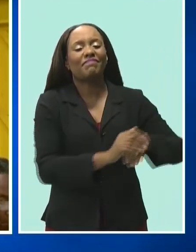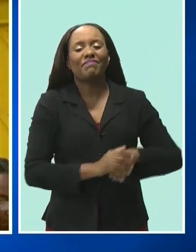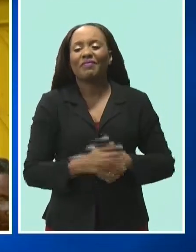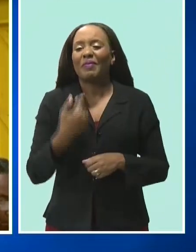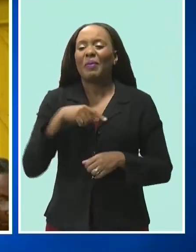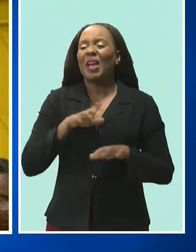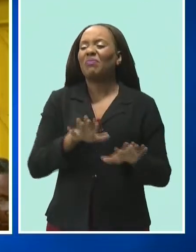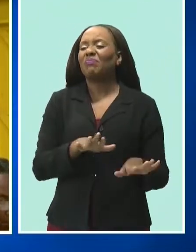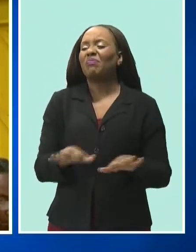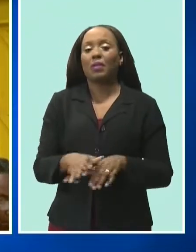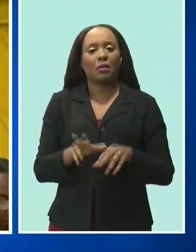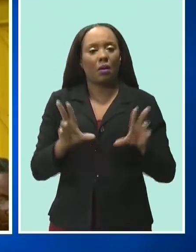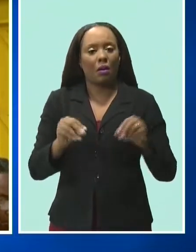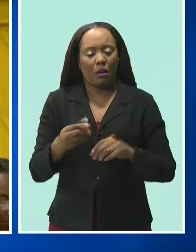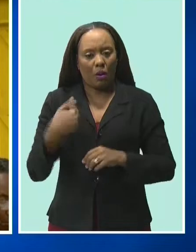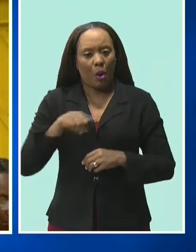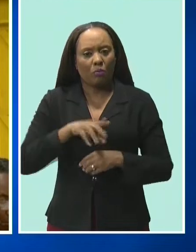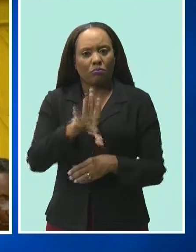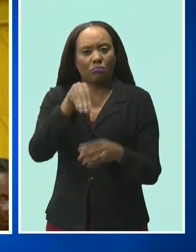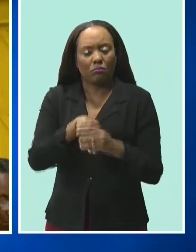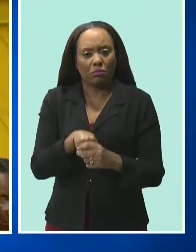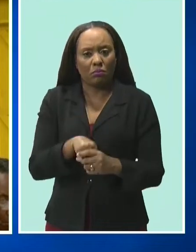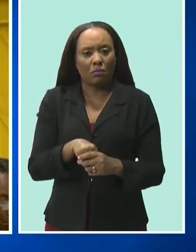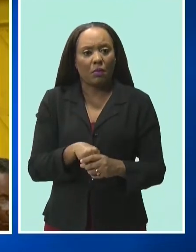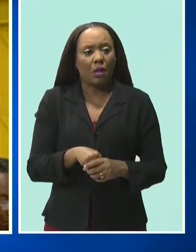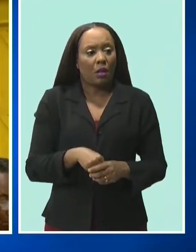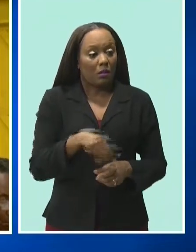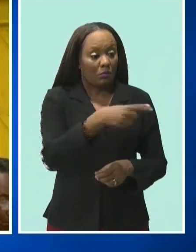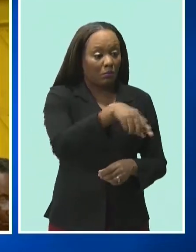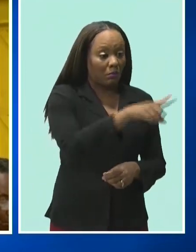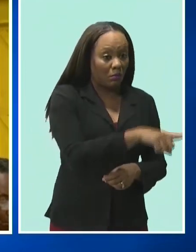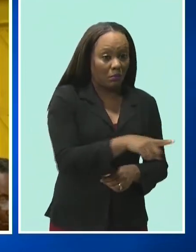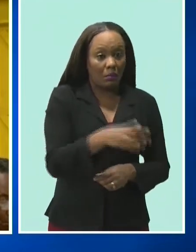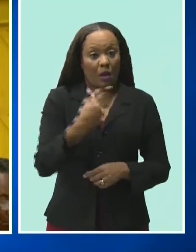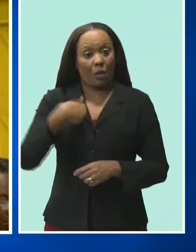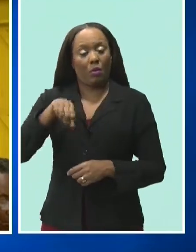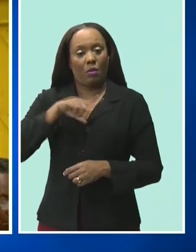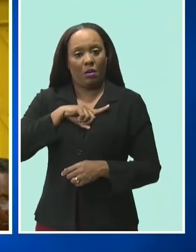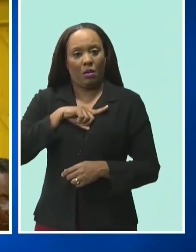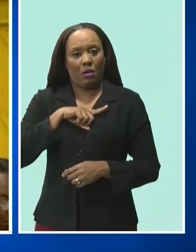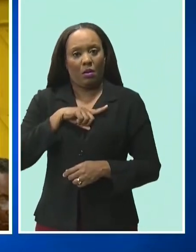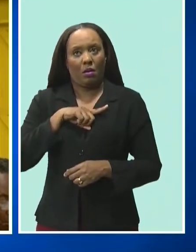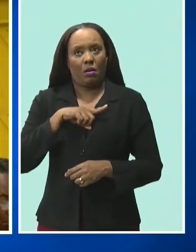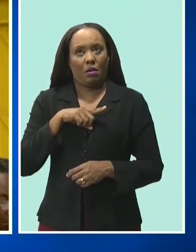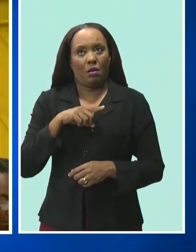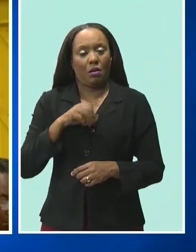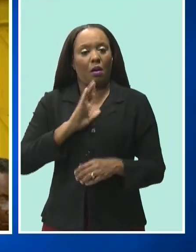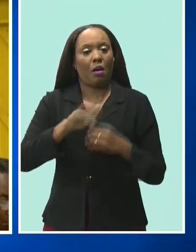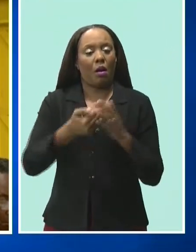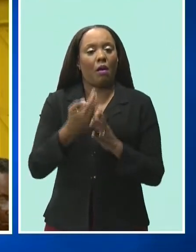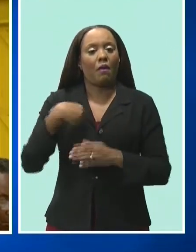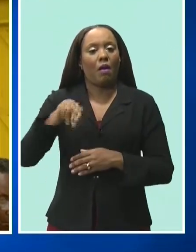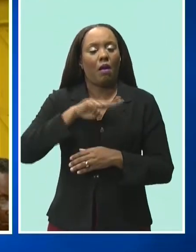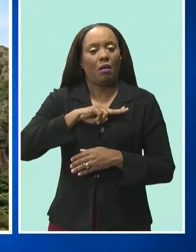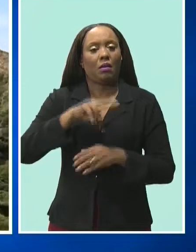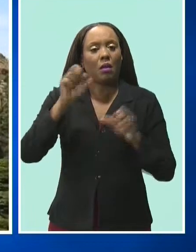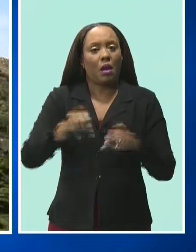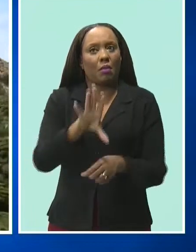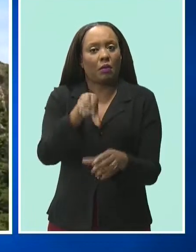30 MPs, but member of Parliament, you are elected to be a member of a legislative